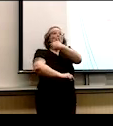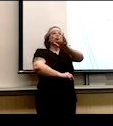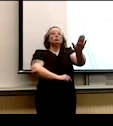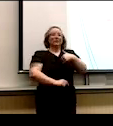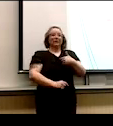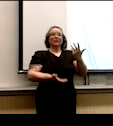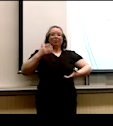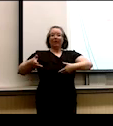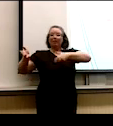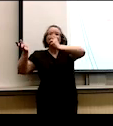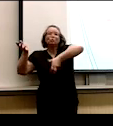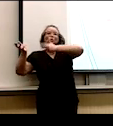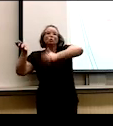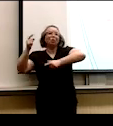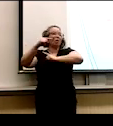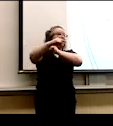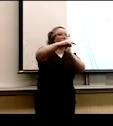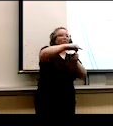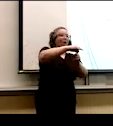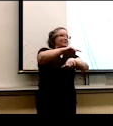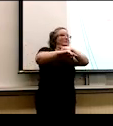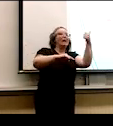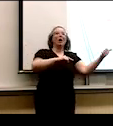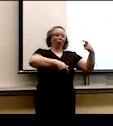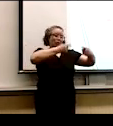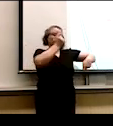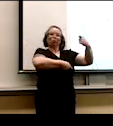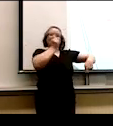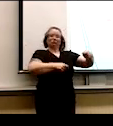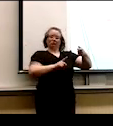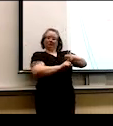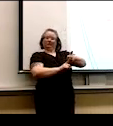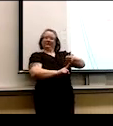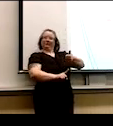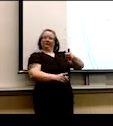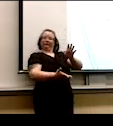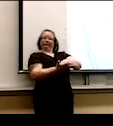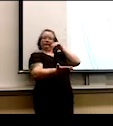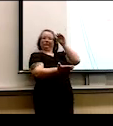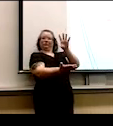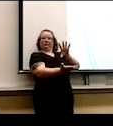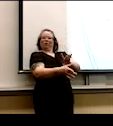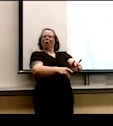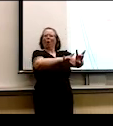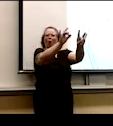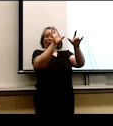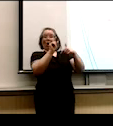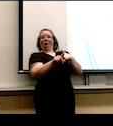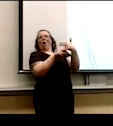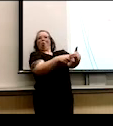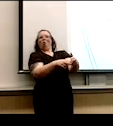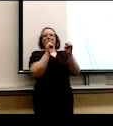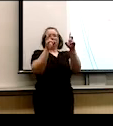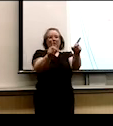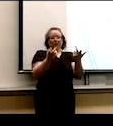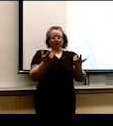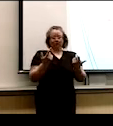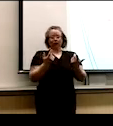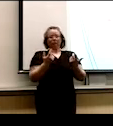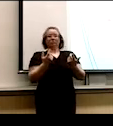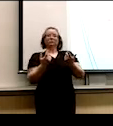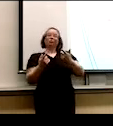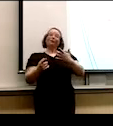it's, I'm morphed. But yeah, but I do ask about formal education in people with Down syndrome. Yeah, it's both.